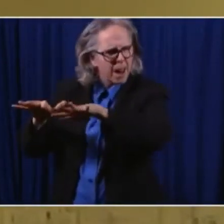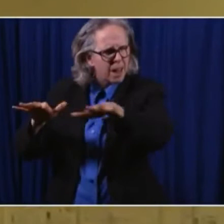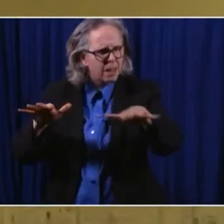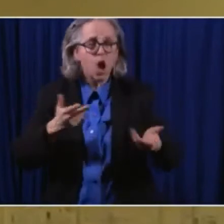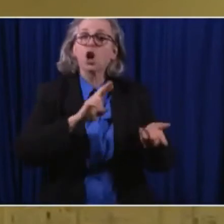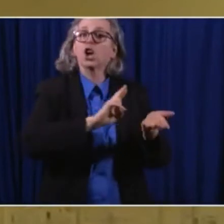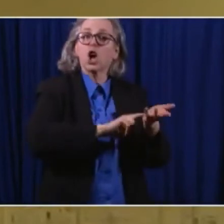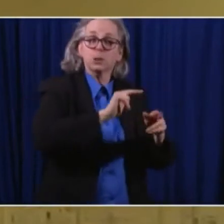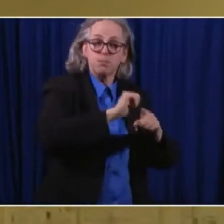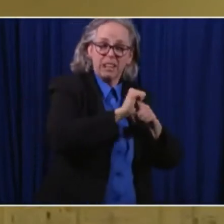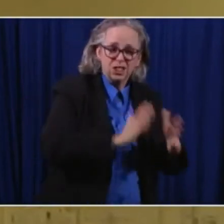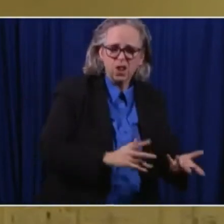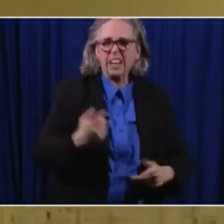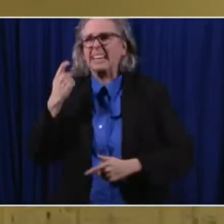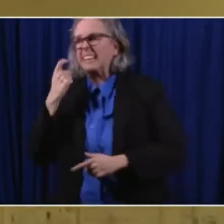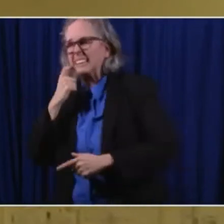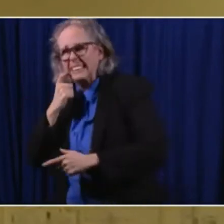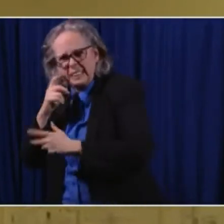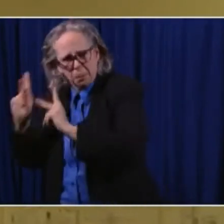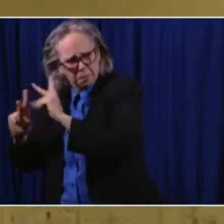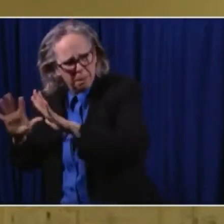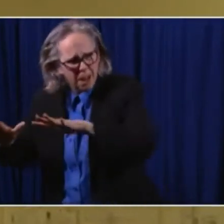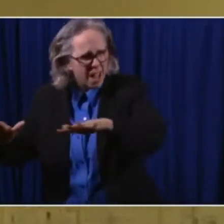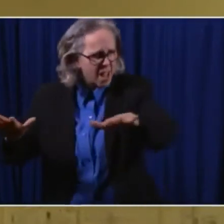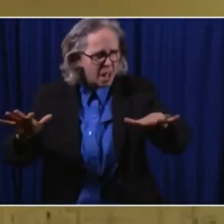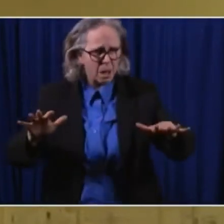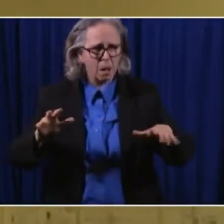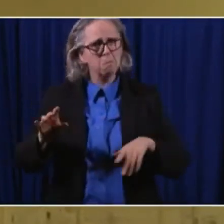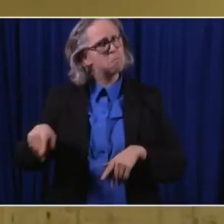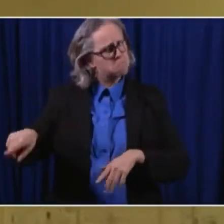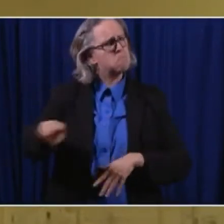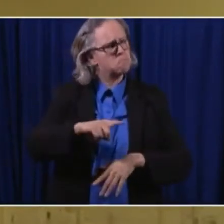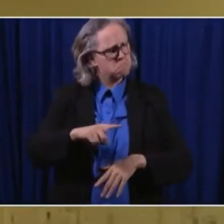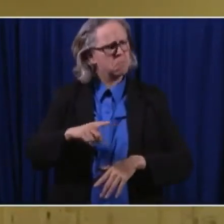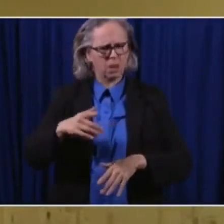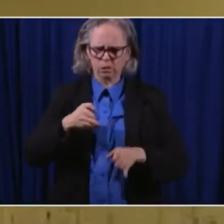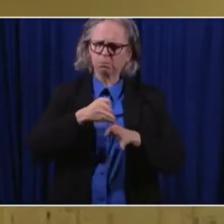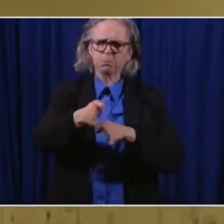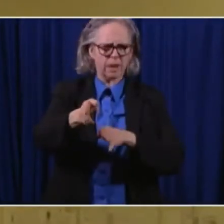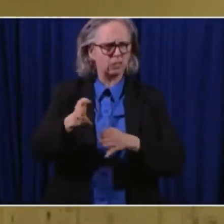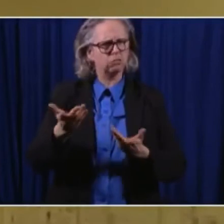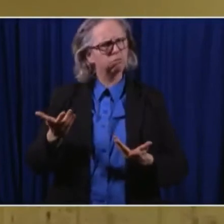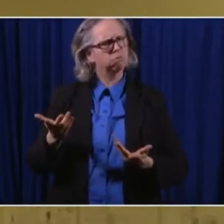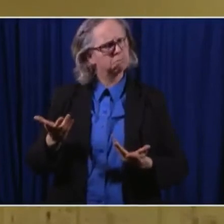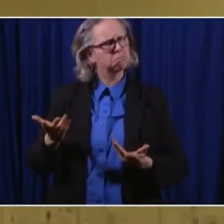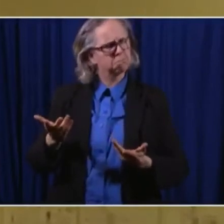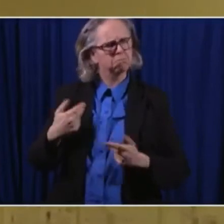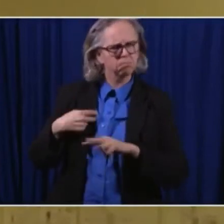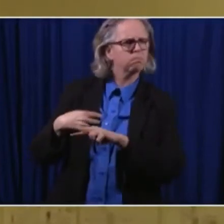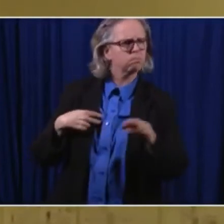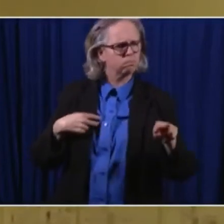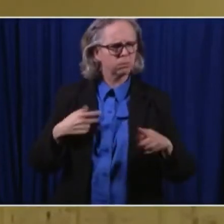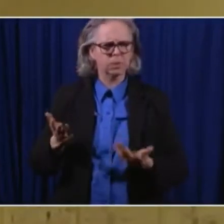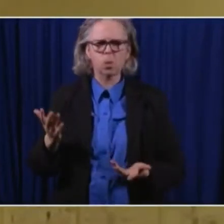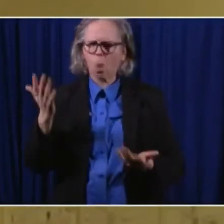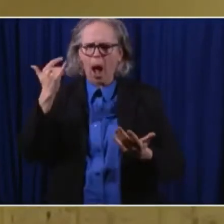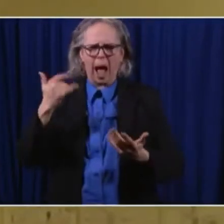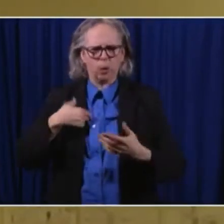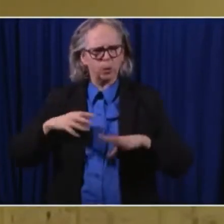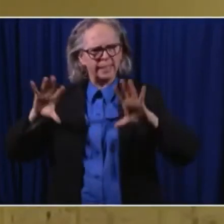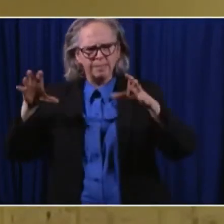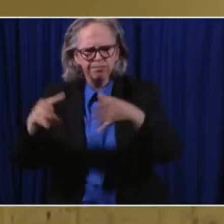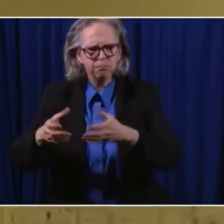assistants, even some behavioral science officers. And their primary responsibility, as I said, is the readiness of the Ohio National Guard to respond here for